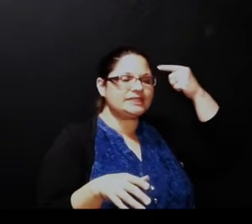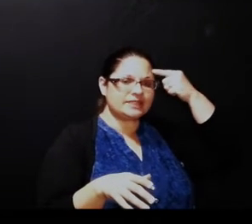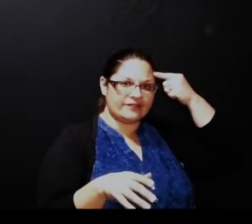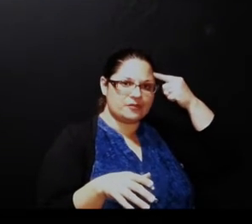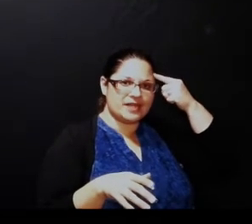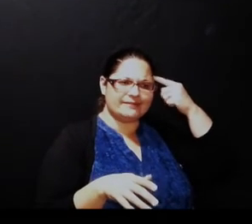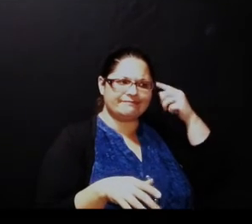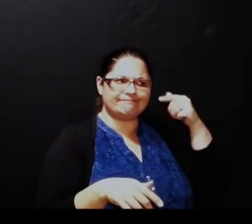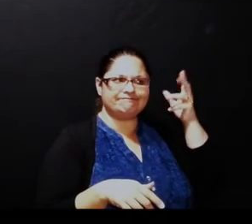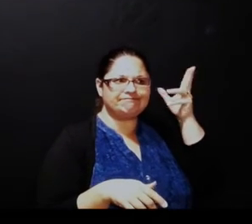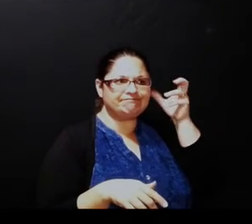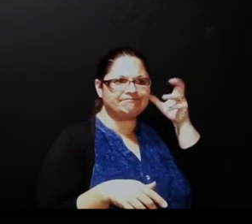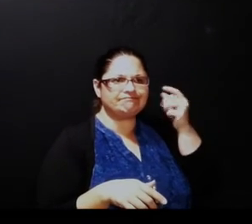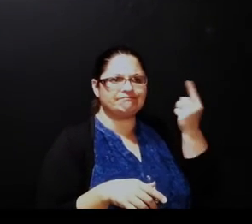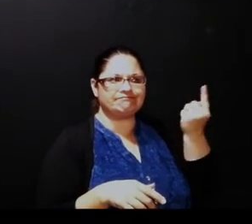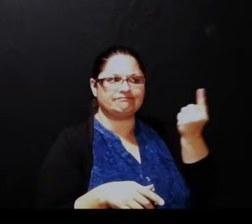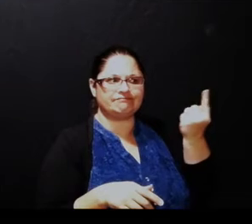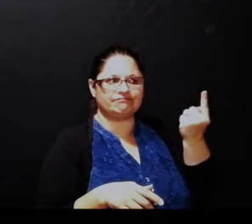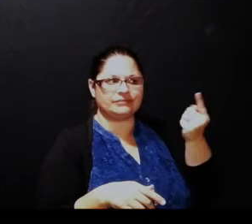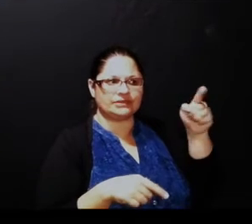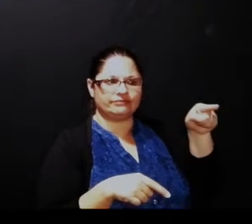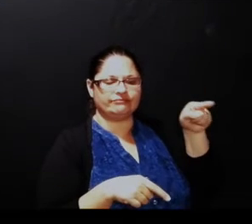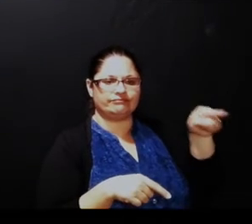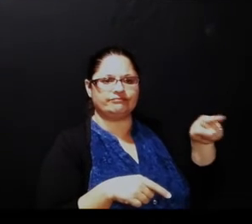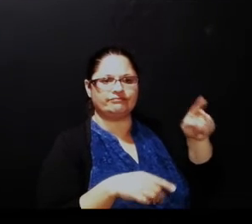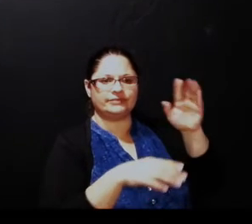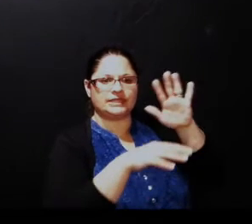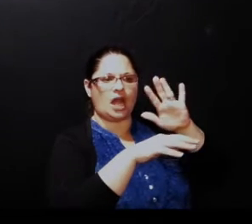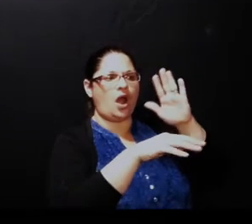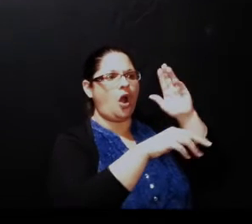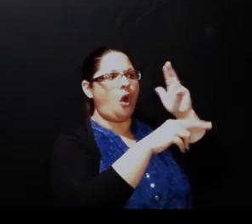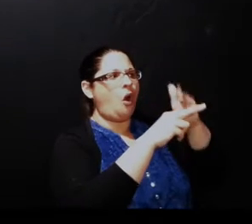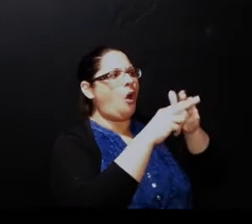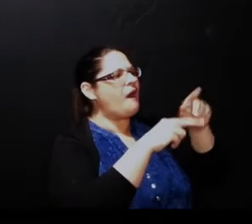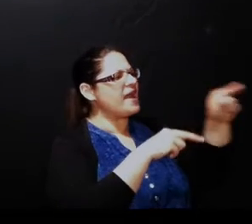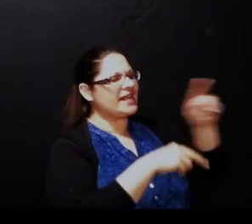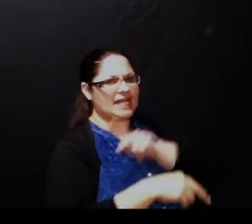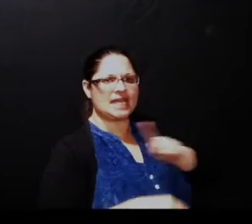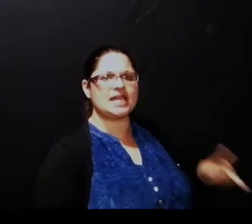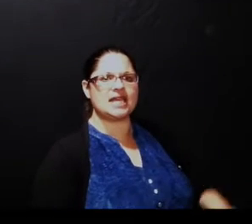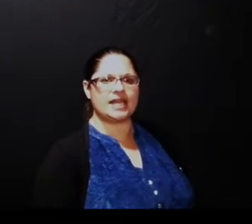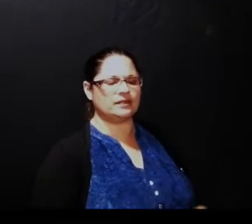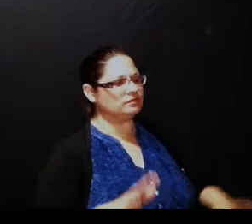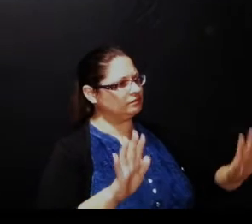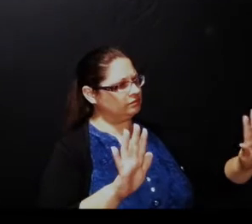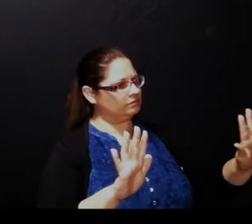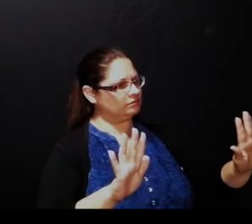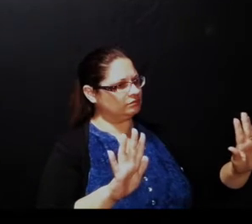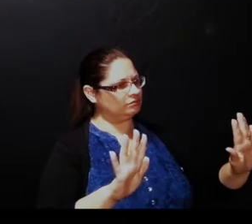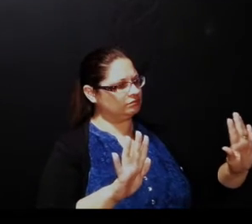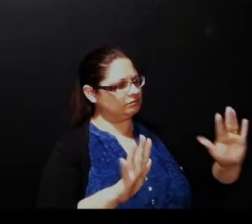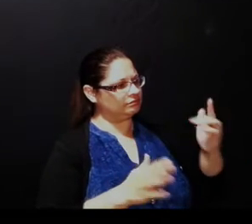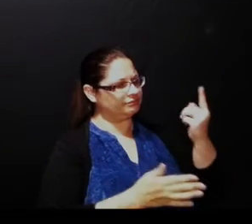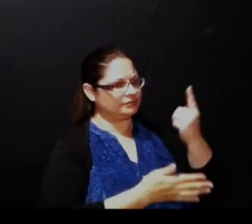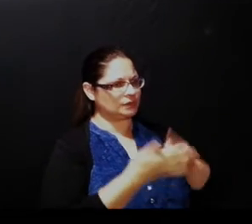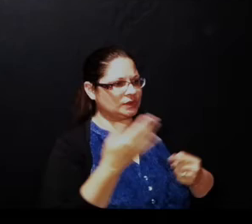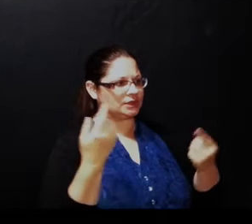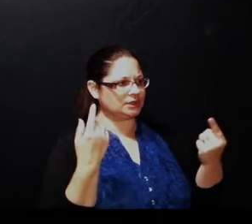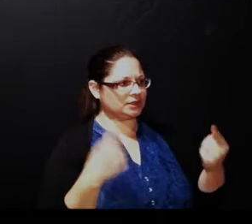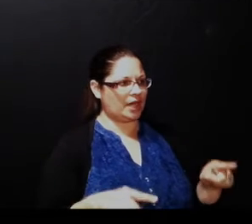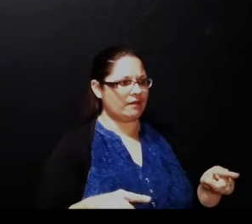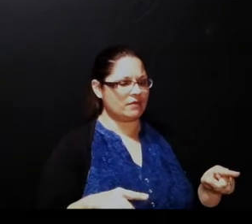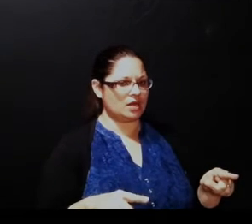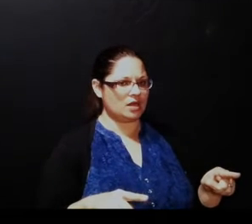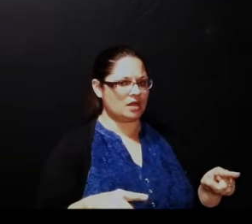to be watching them, worried about them, keeping an eye on an uprising through them. I'm sure the government